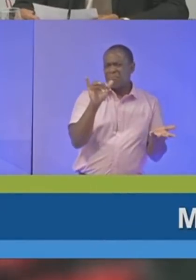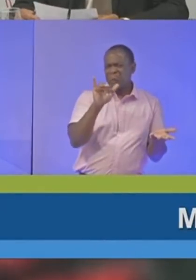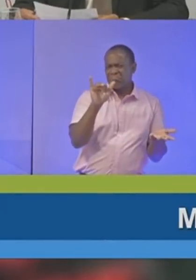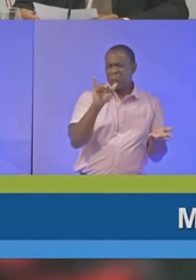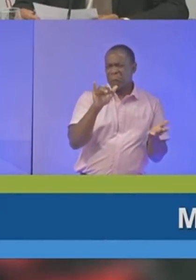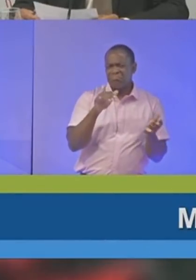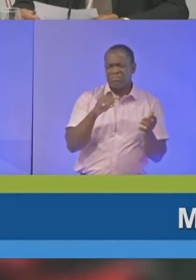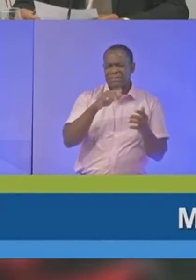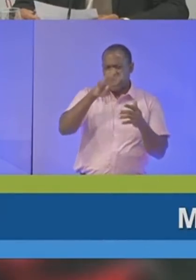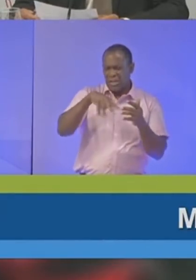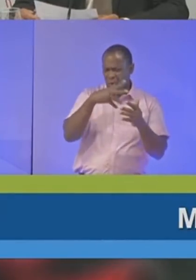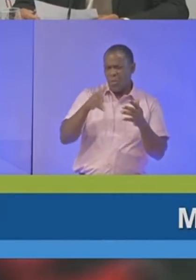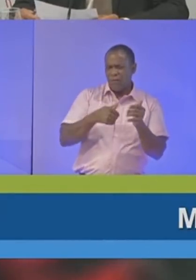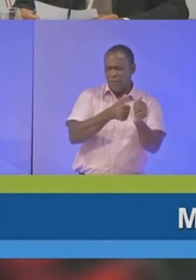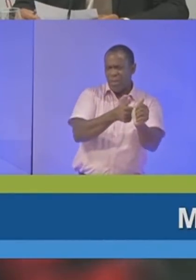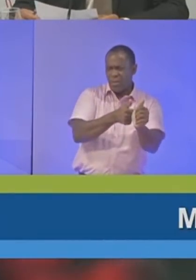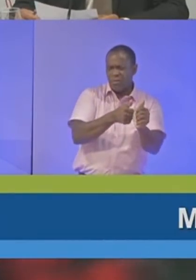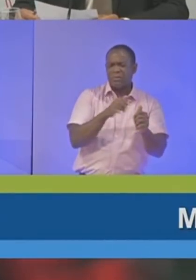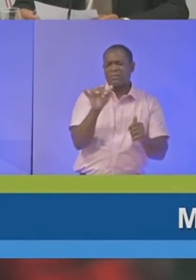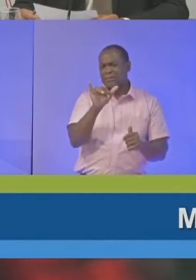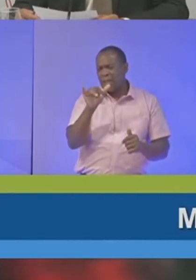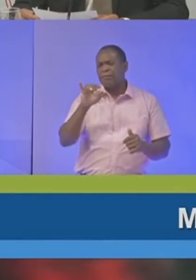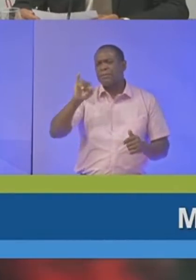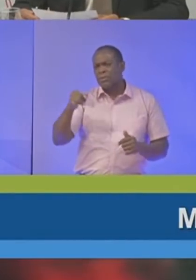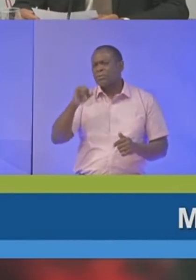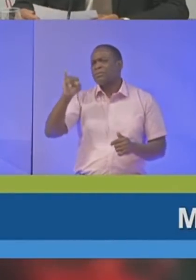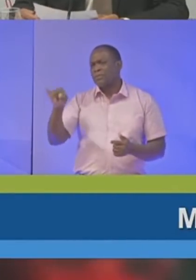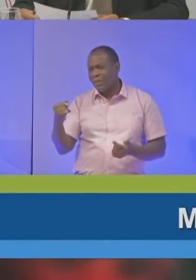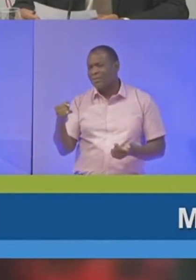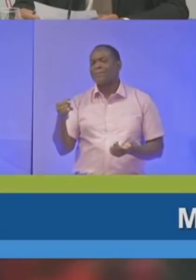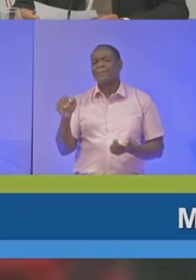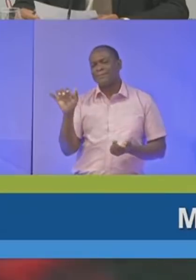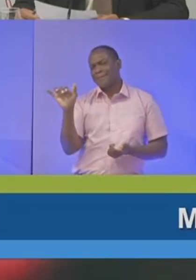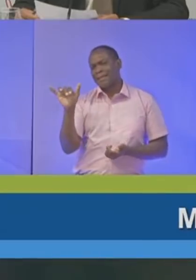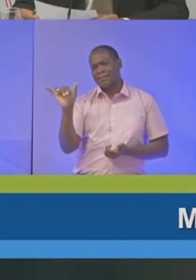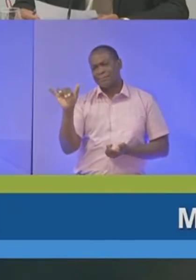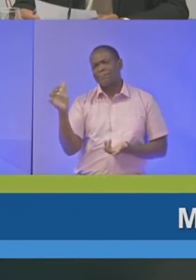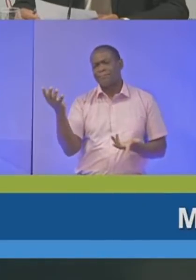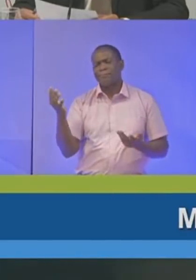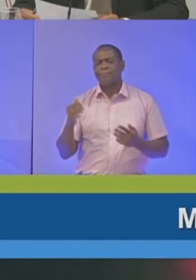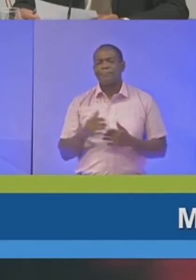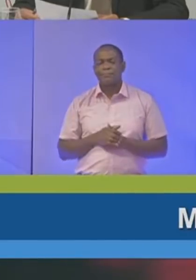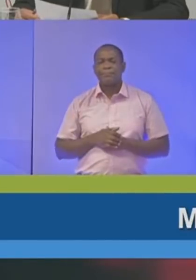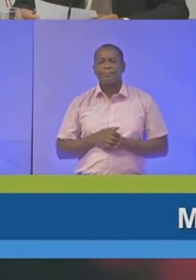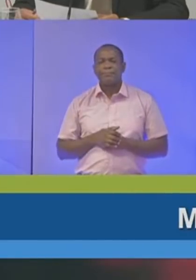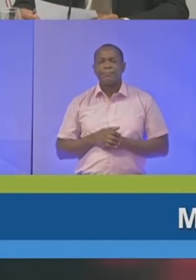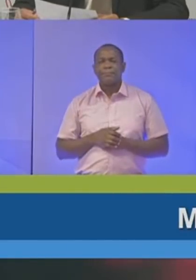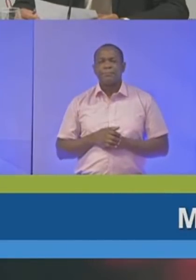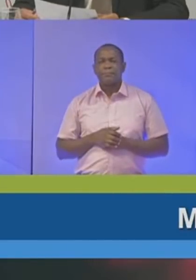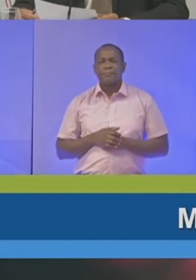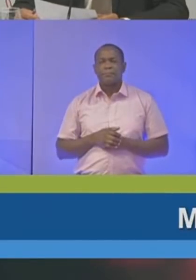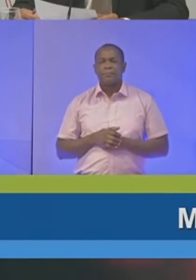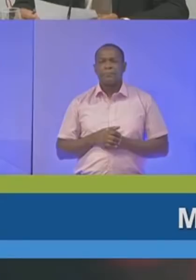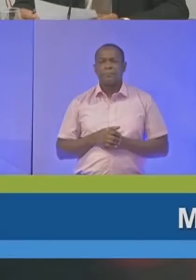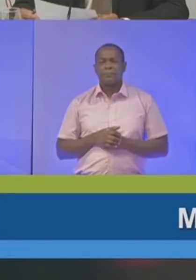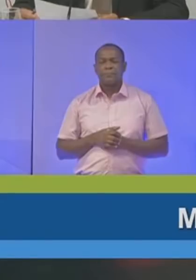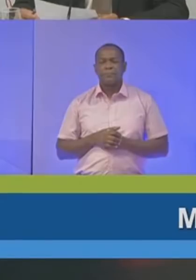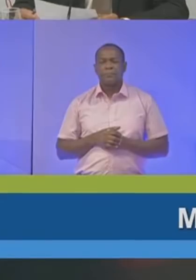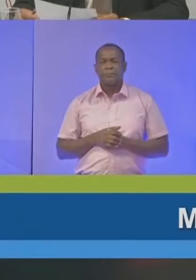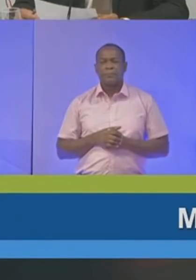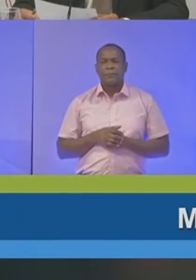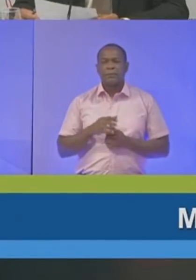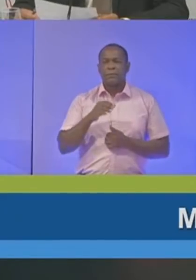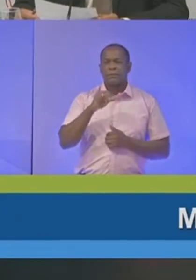of procedure for Johnson & Johnson. Anyone who got their Johnson & Johnson shots, so the Johnson & Johnson